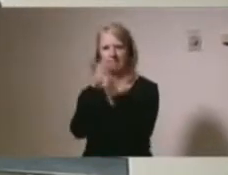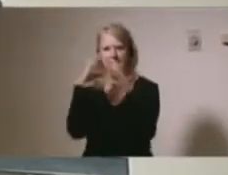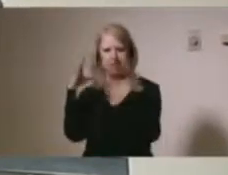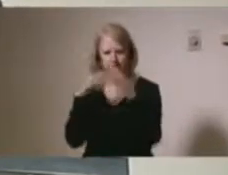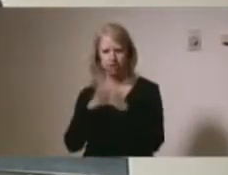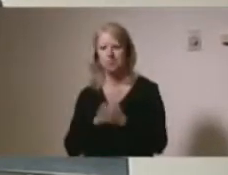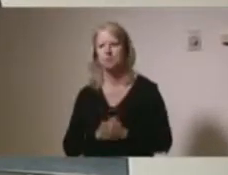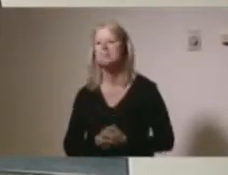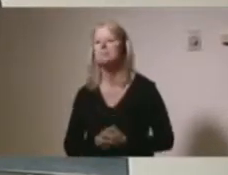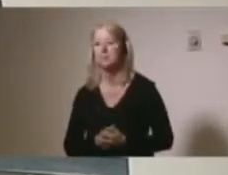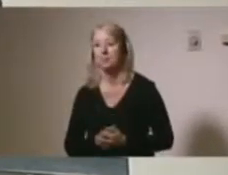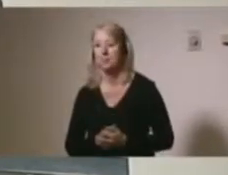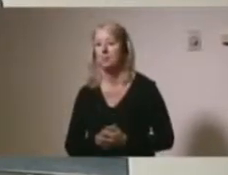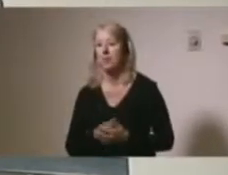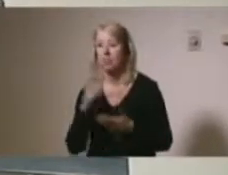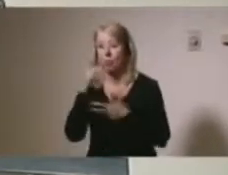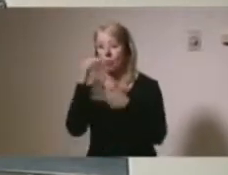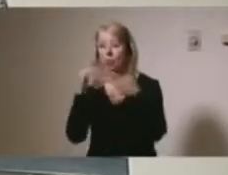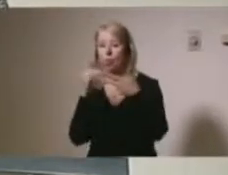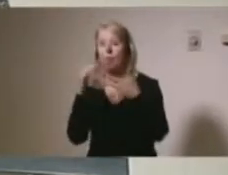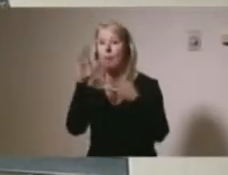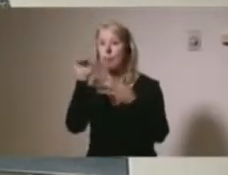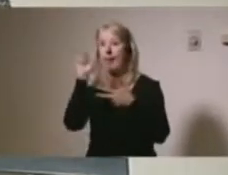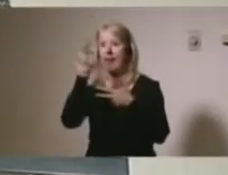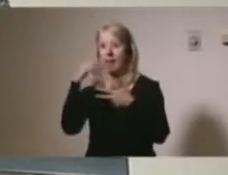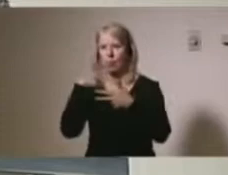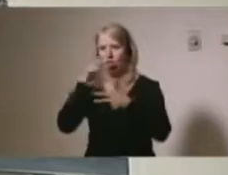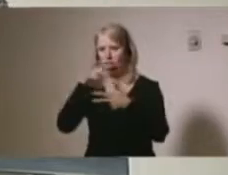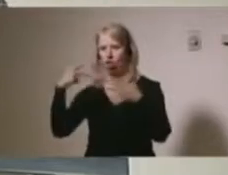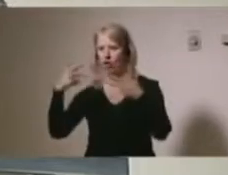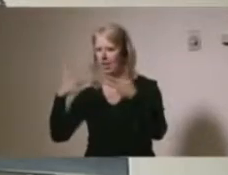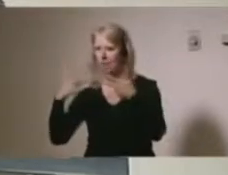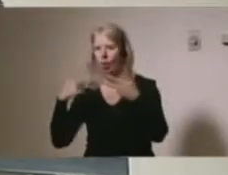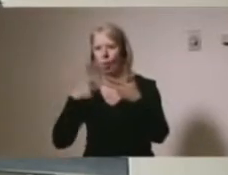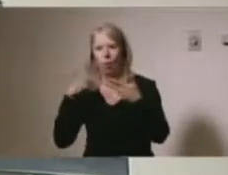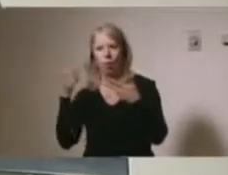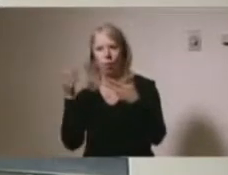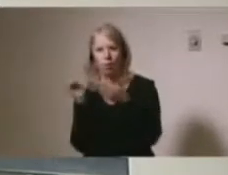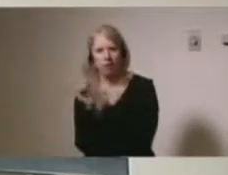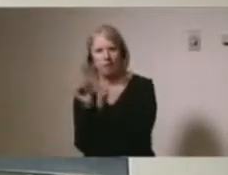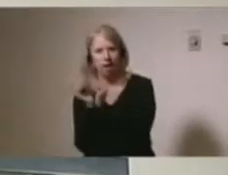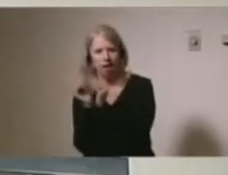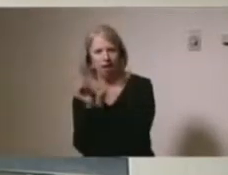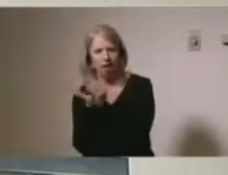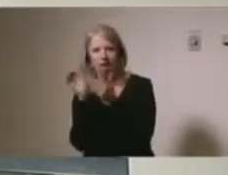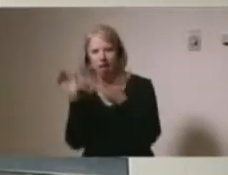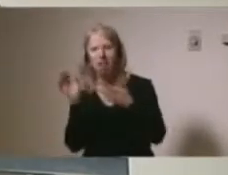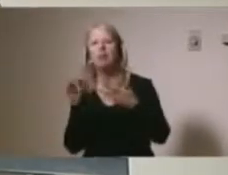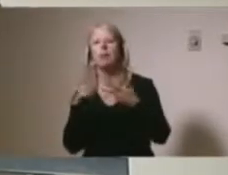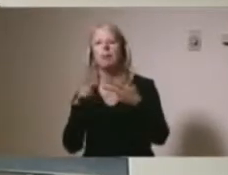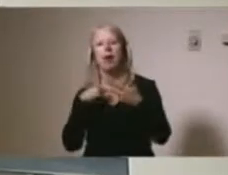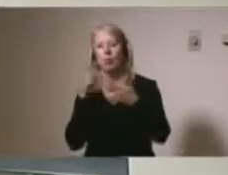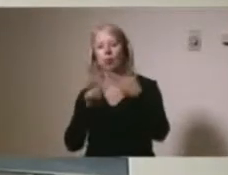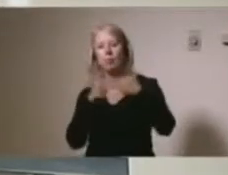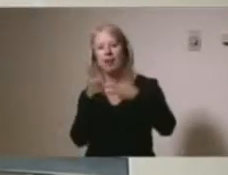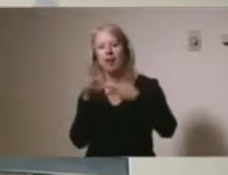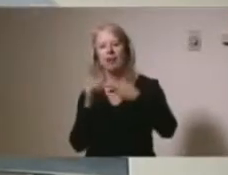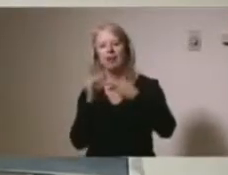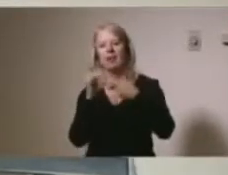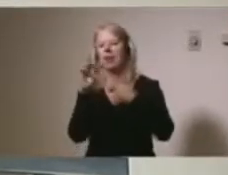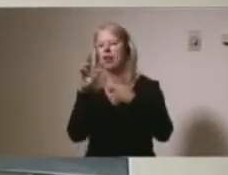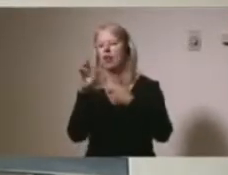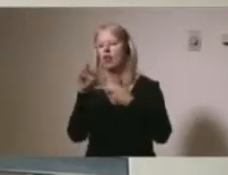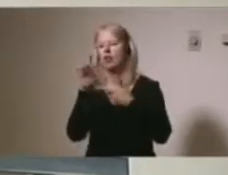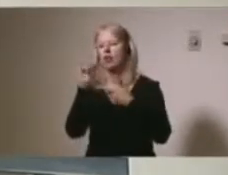We are in the third rank of banks, although we're very small, and we're right behind Crédit Mutuel and Crédit